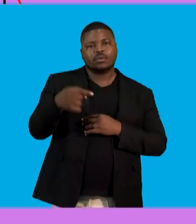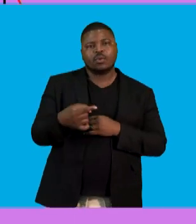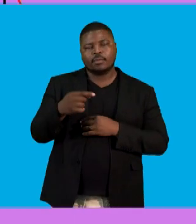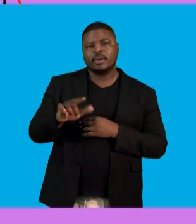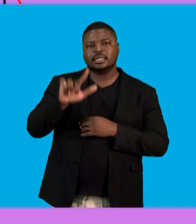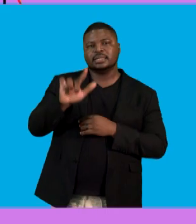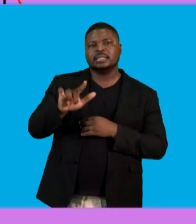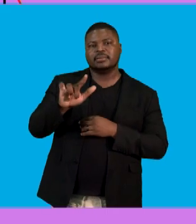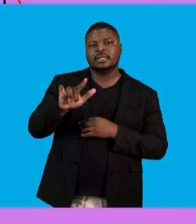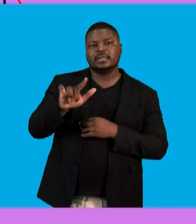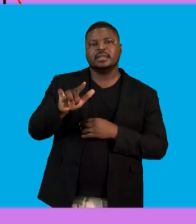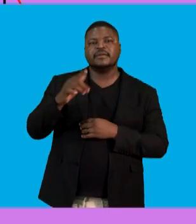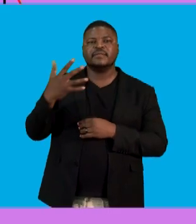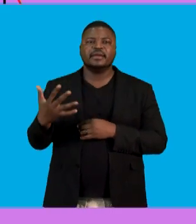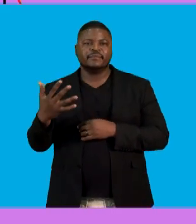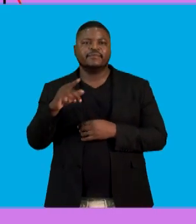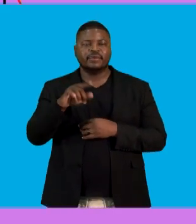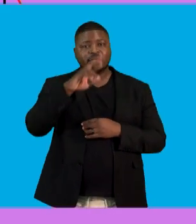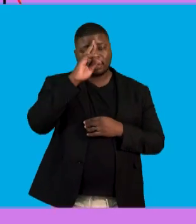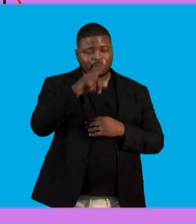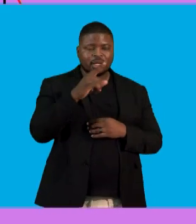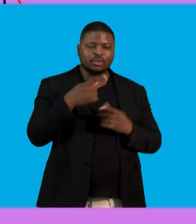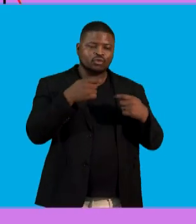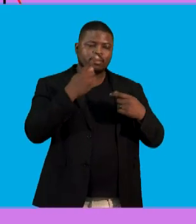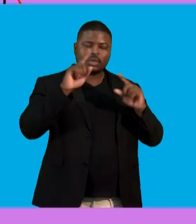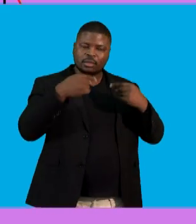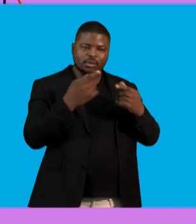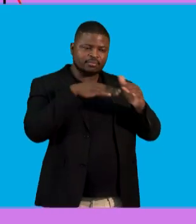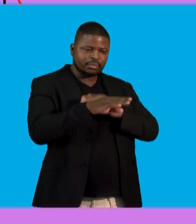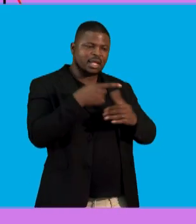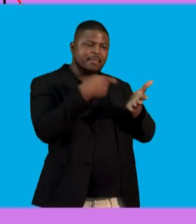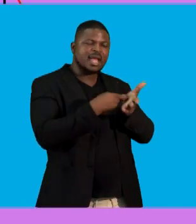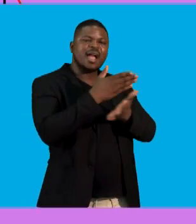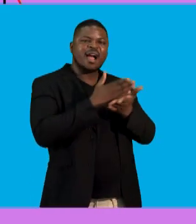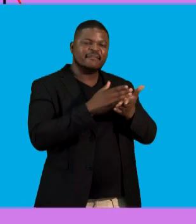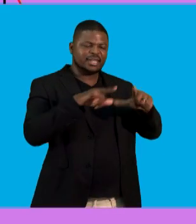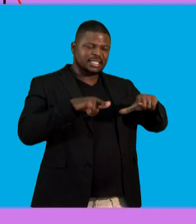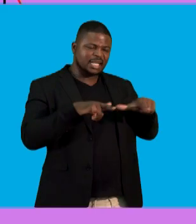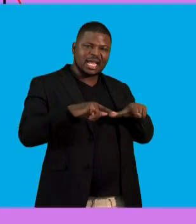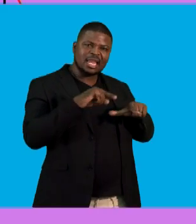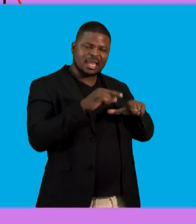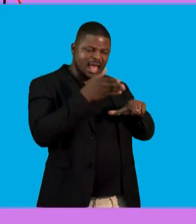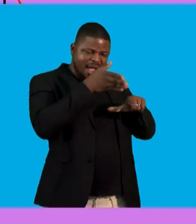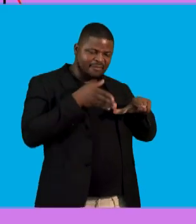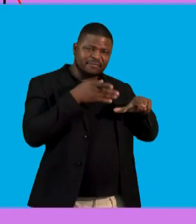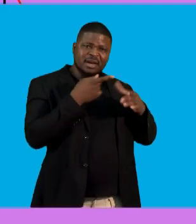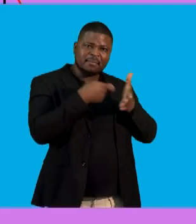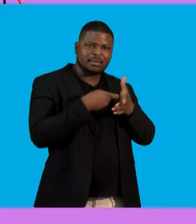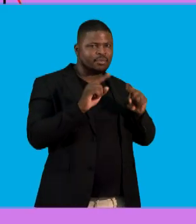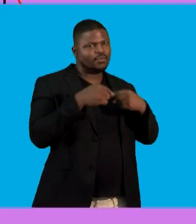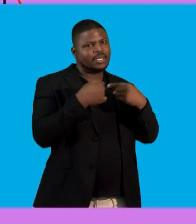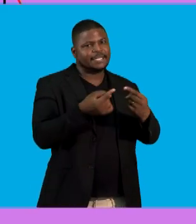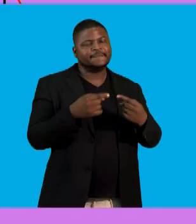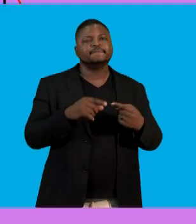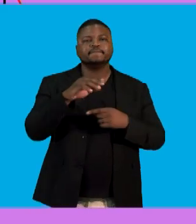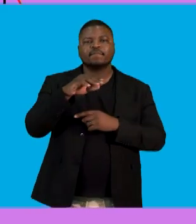8.75 tiles. But you cannot get to a store and buy half a tile. So you need to buy full tiles because it means the ninth one will not be